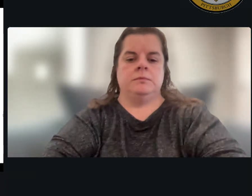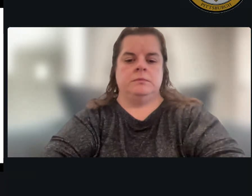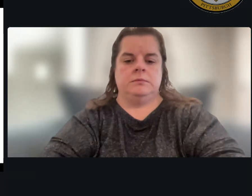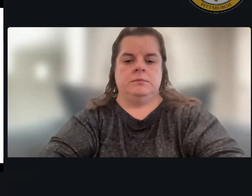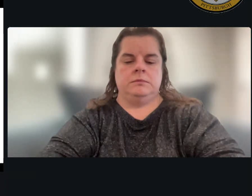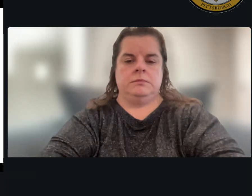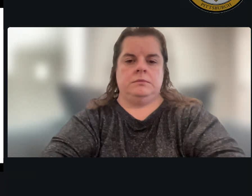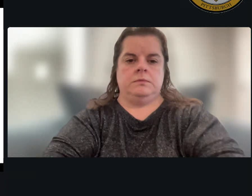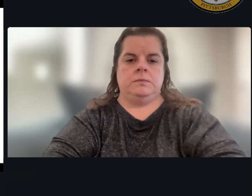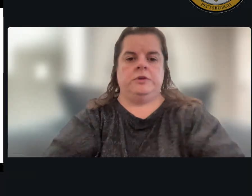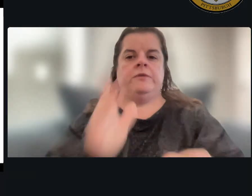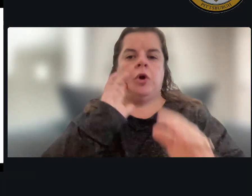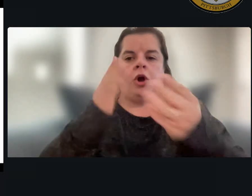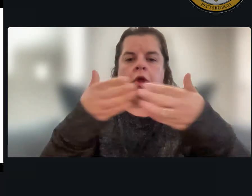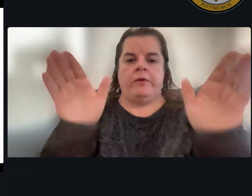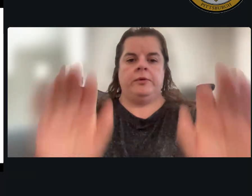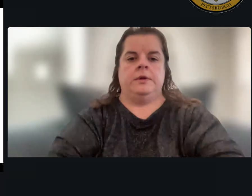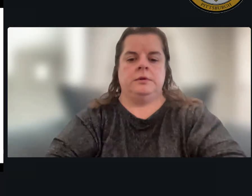overview,